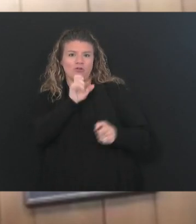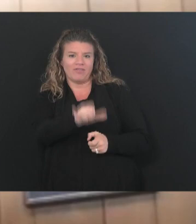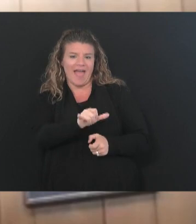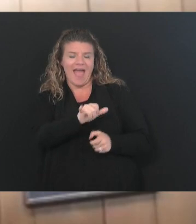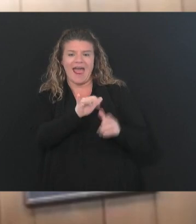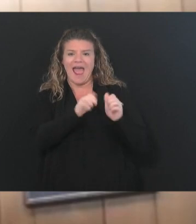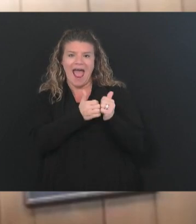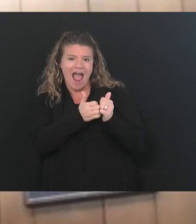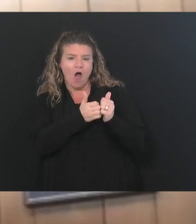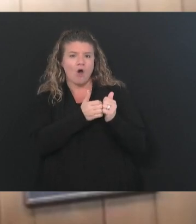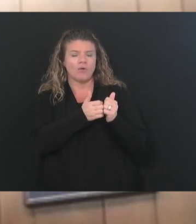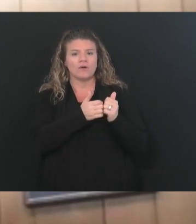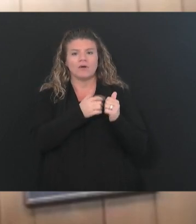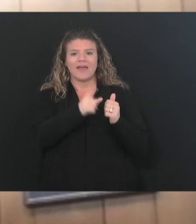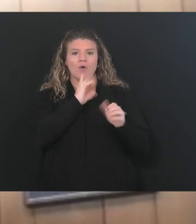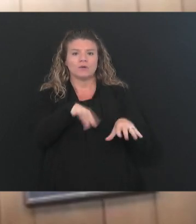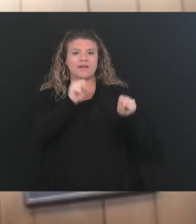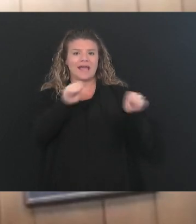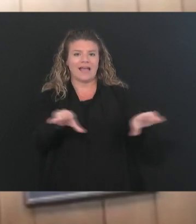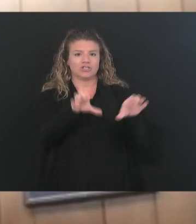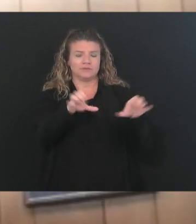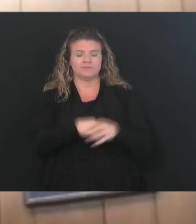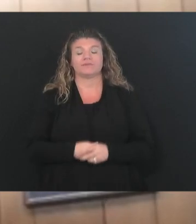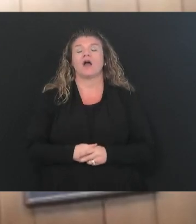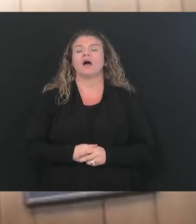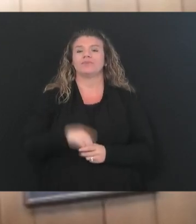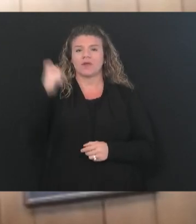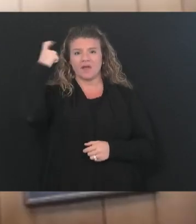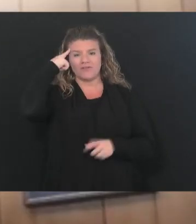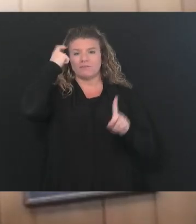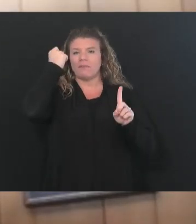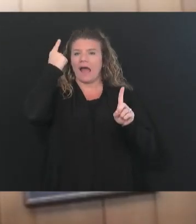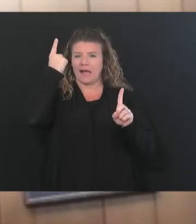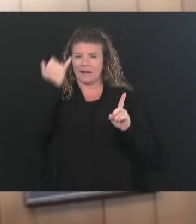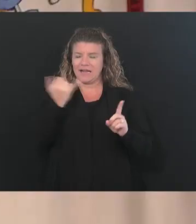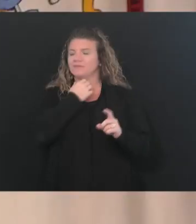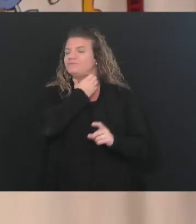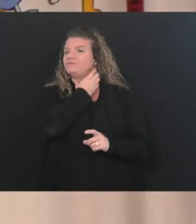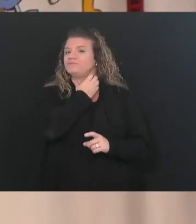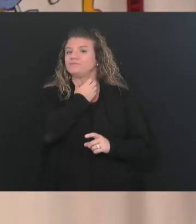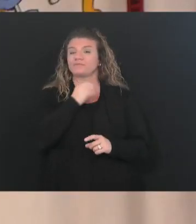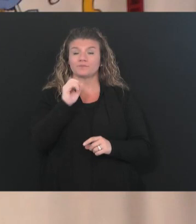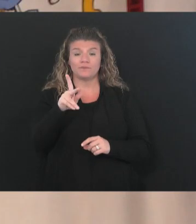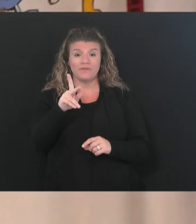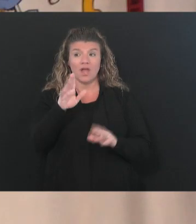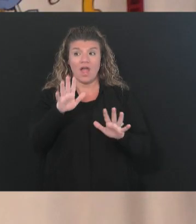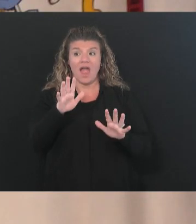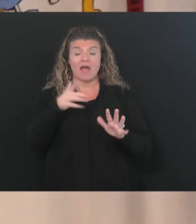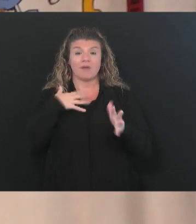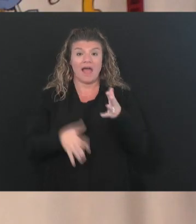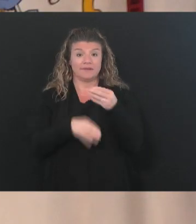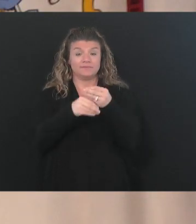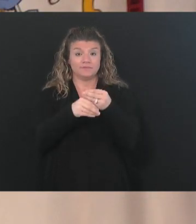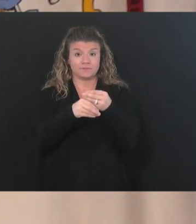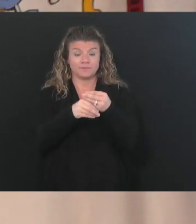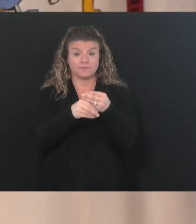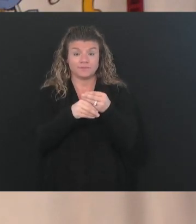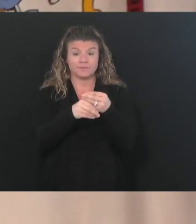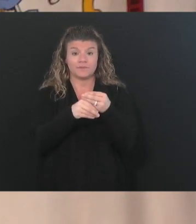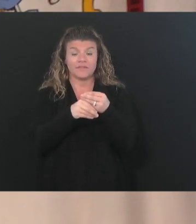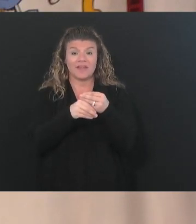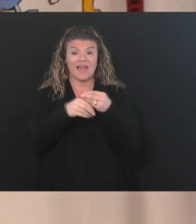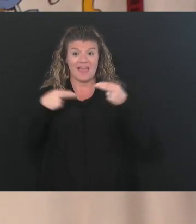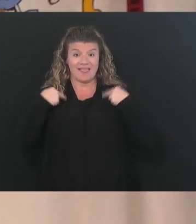departments to take action? I got it now. The bottom line is just this: the